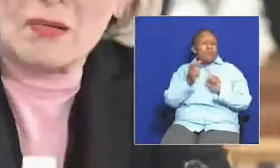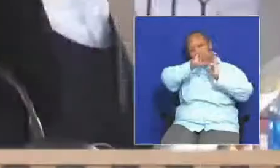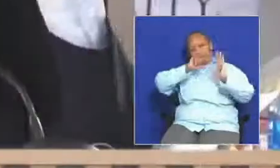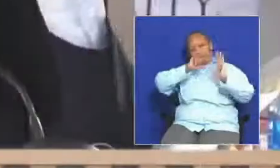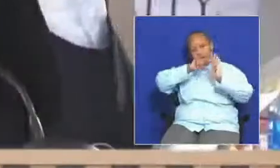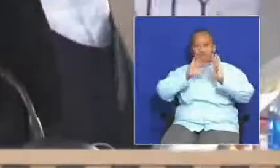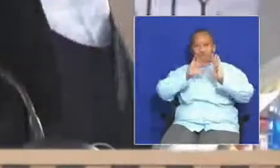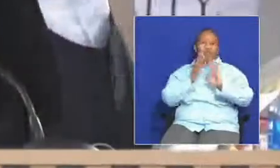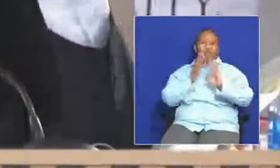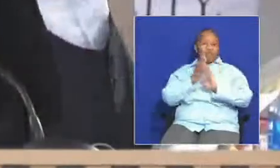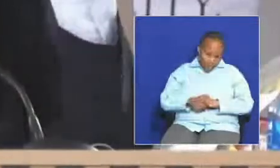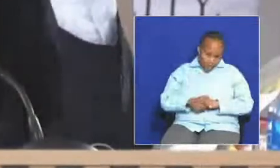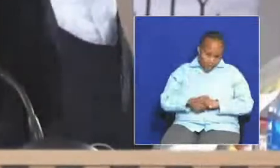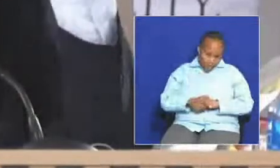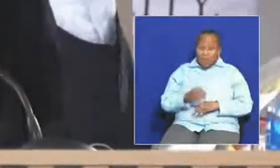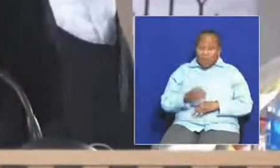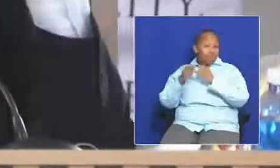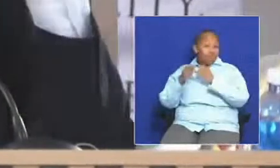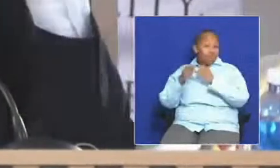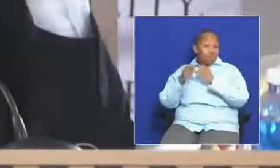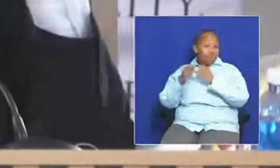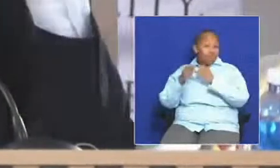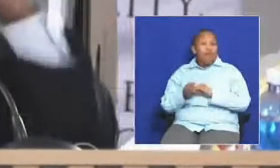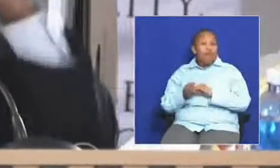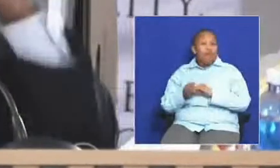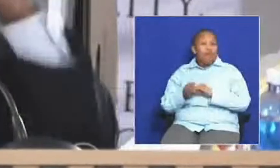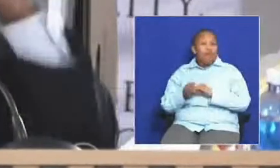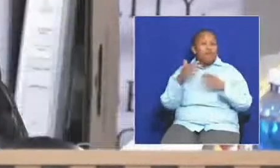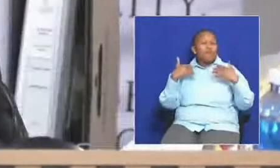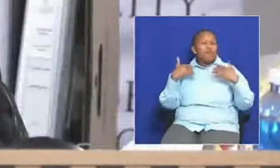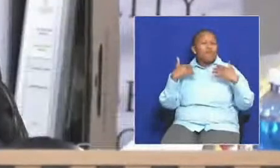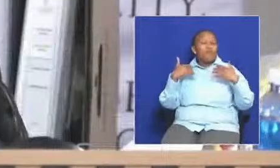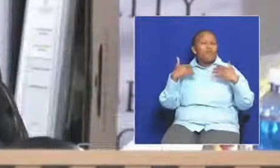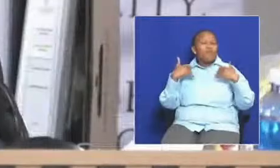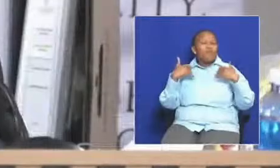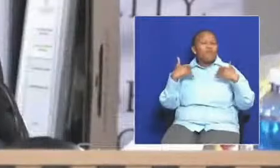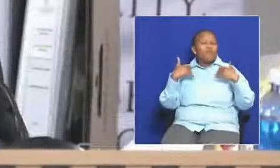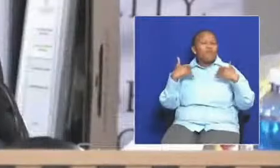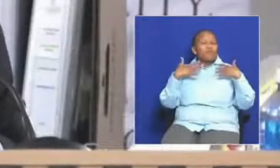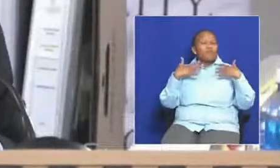been sent later on. I'll try and do so, and I hope